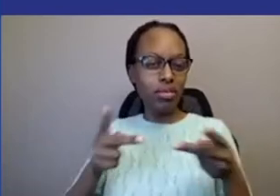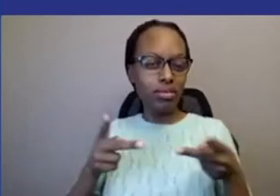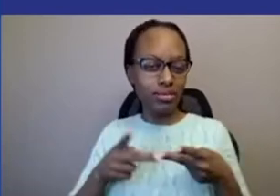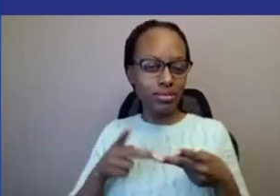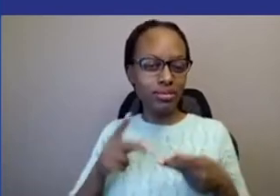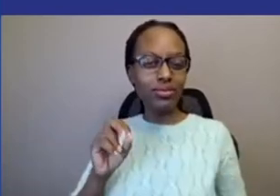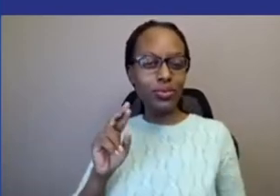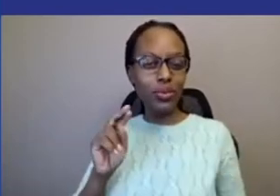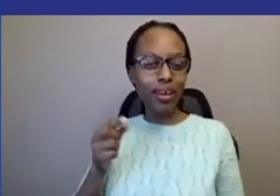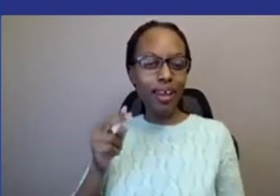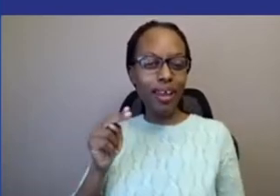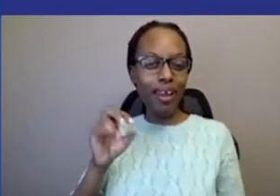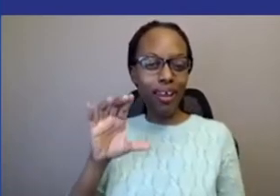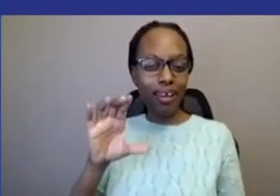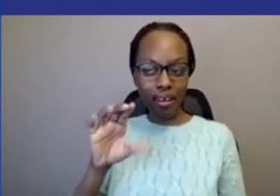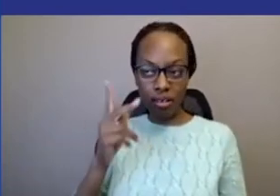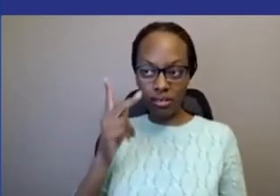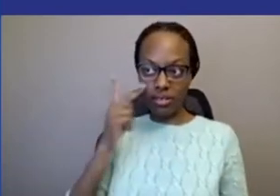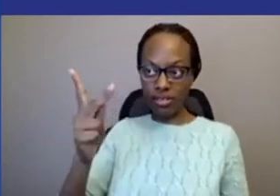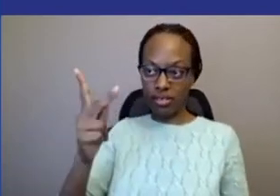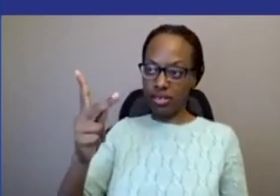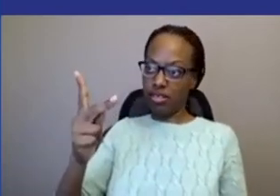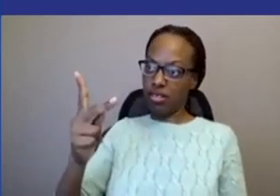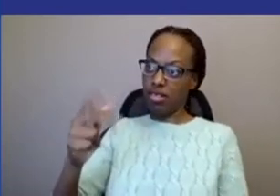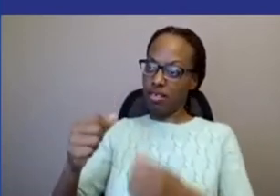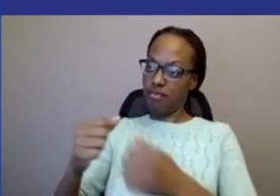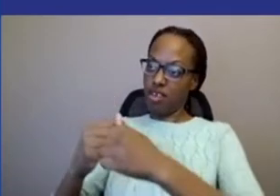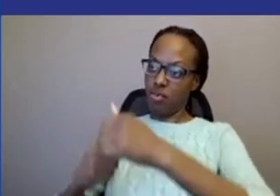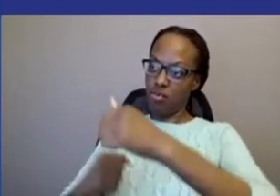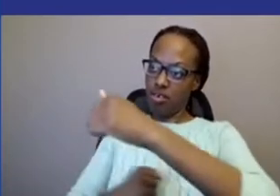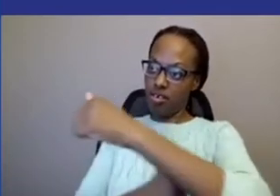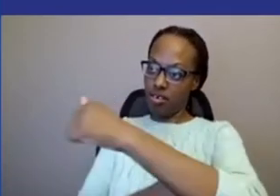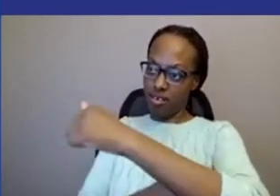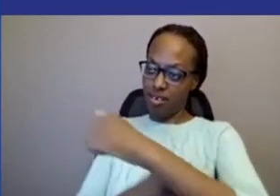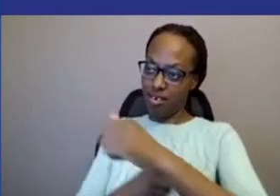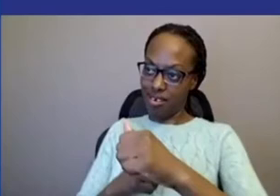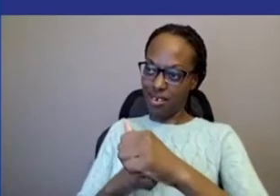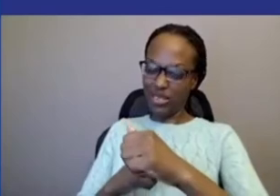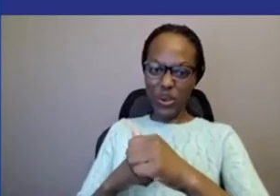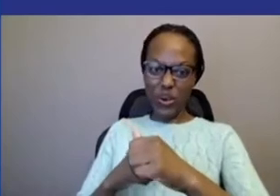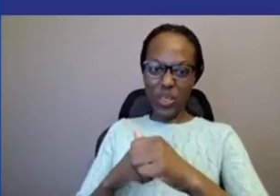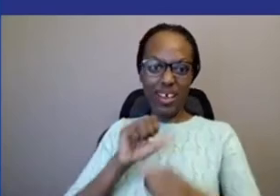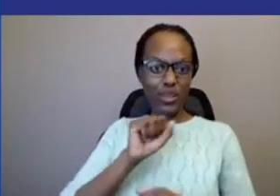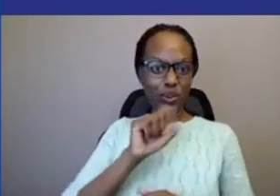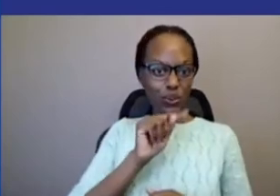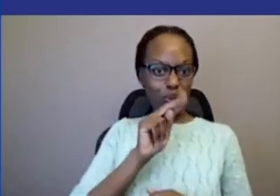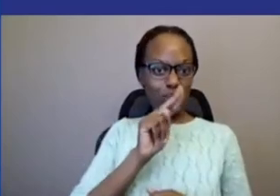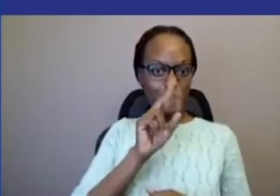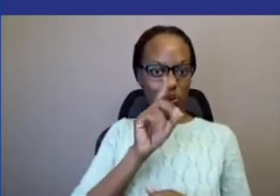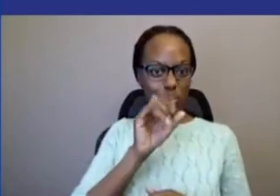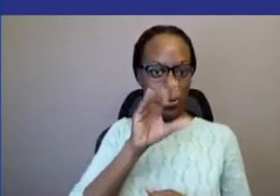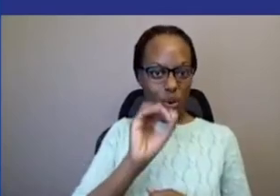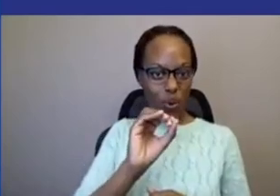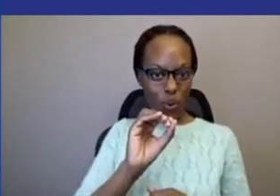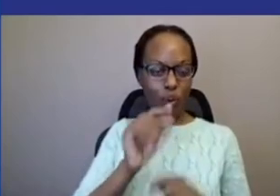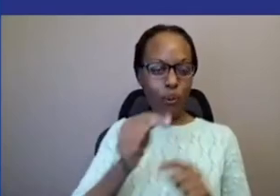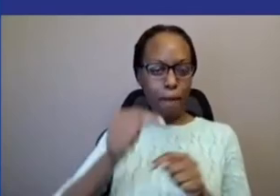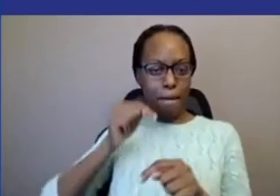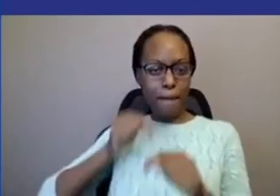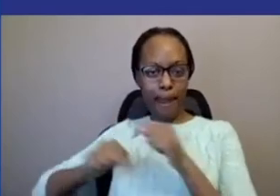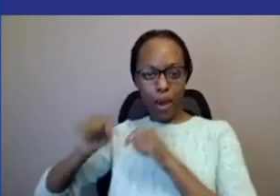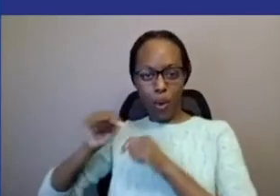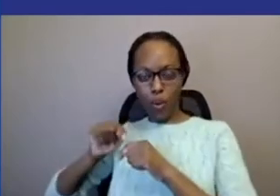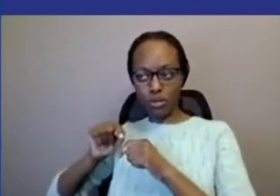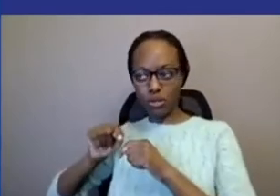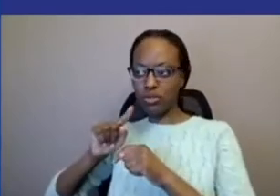took it right back to the root. So instead of the studio, I went backwards, and then it went right back to the root, to the